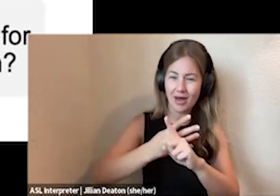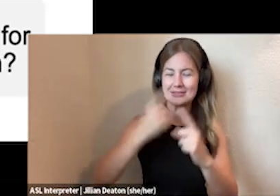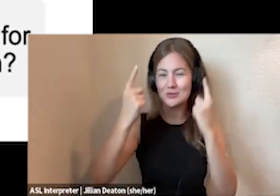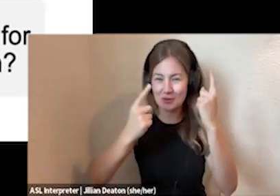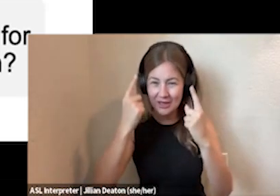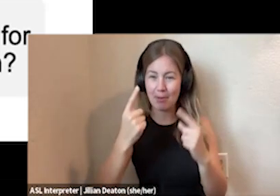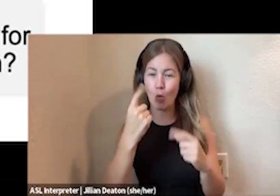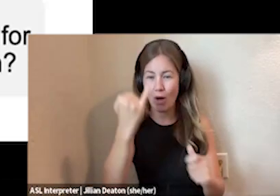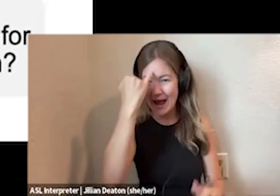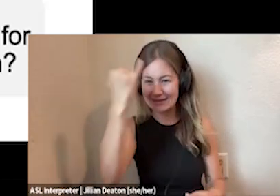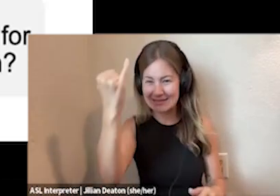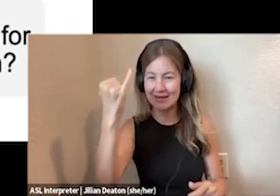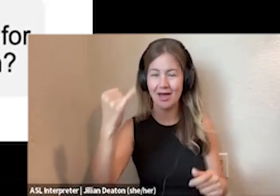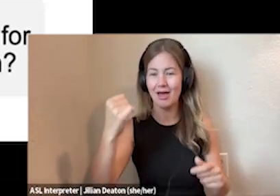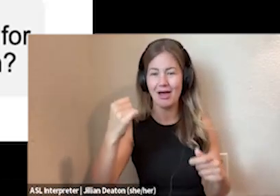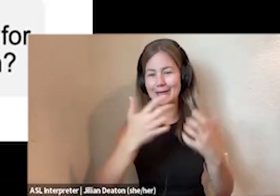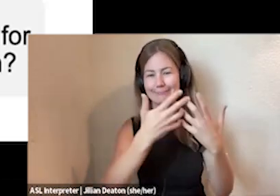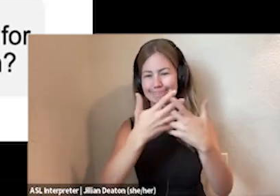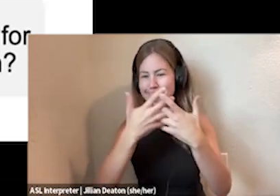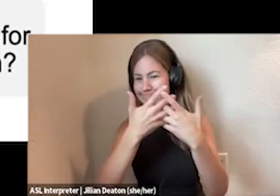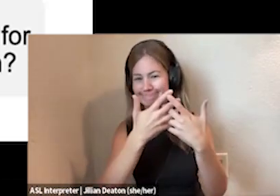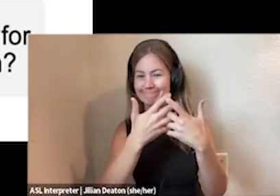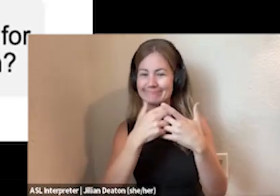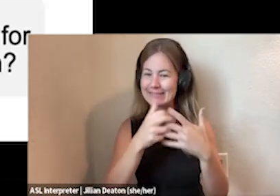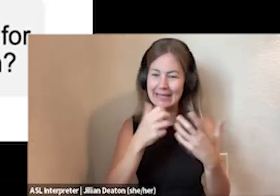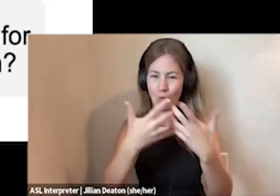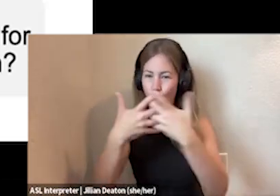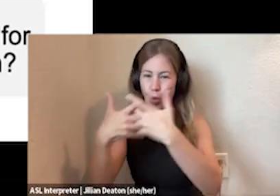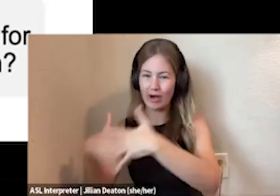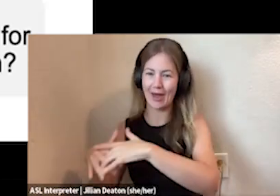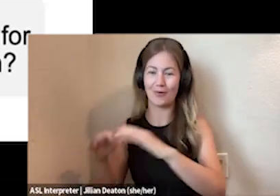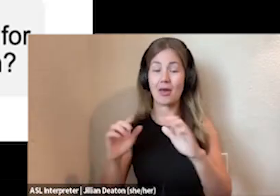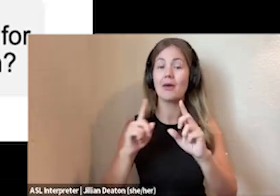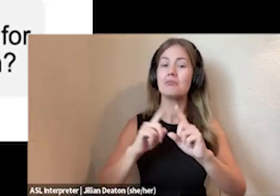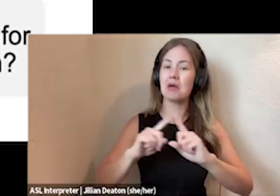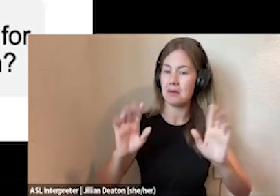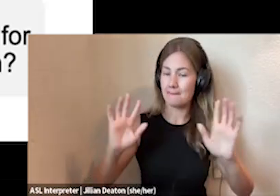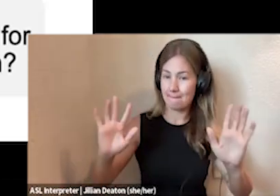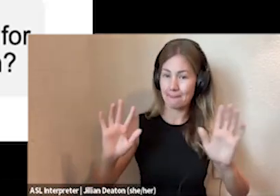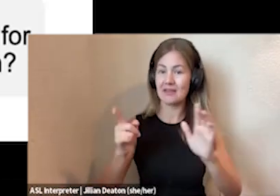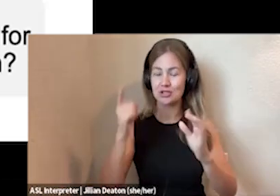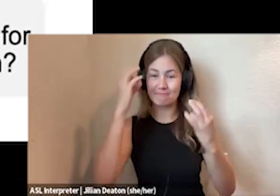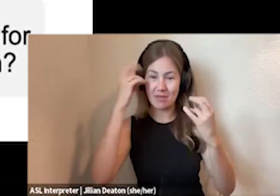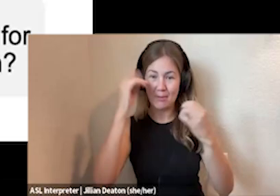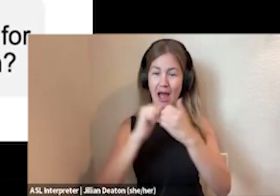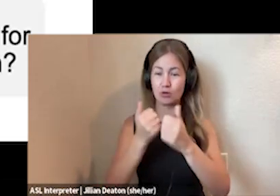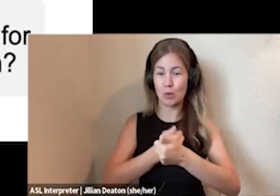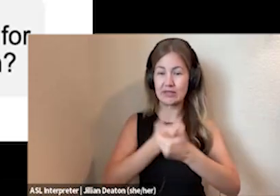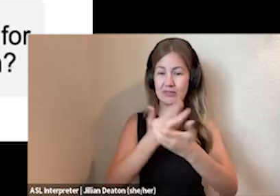together, but was really fascinated by this topic and wanted to figure out how to express it through movement.